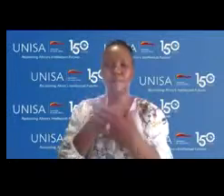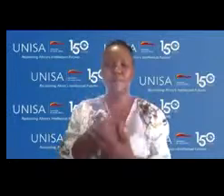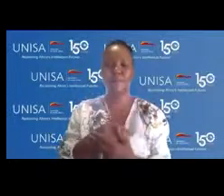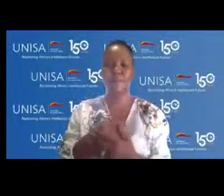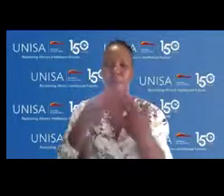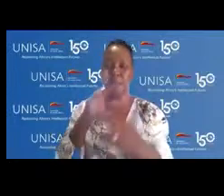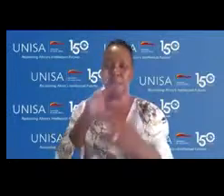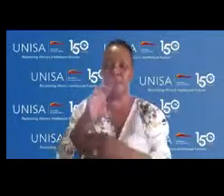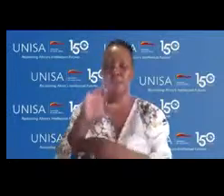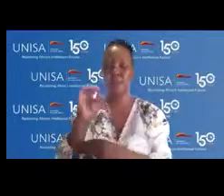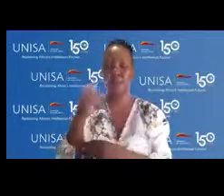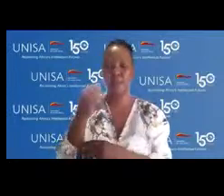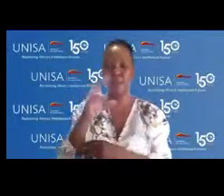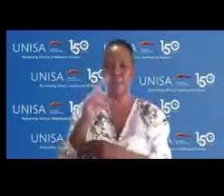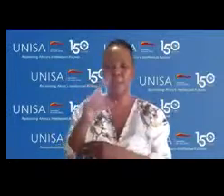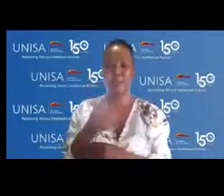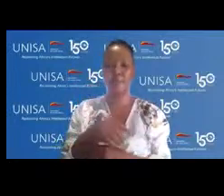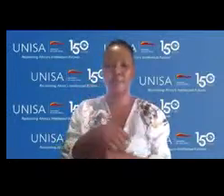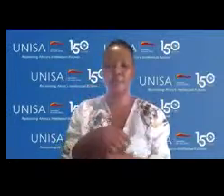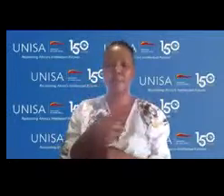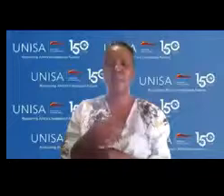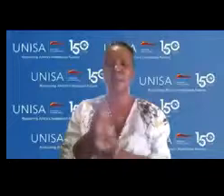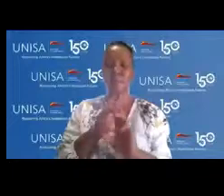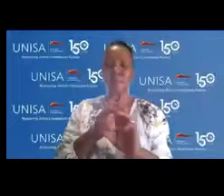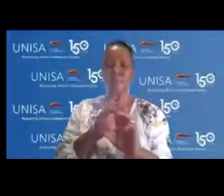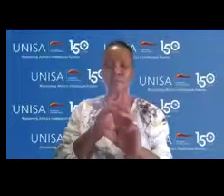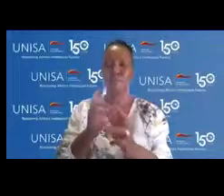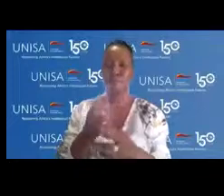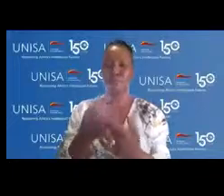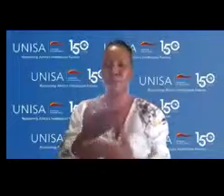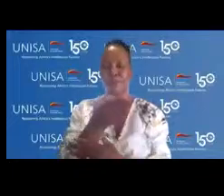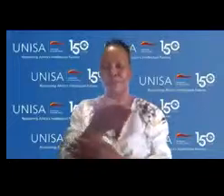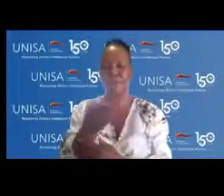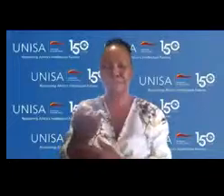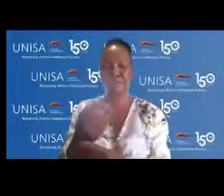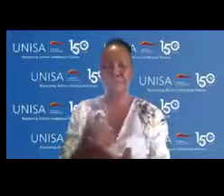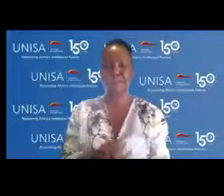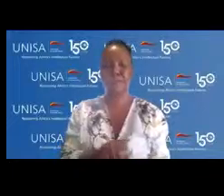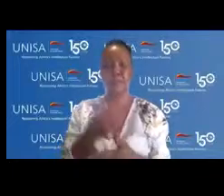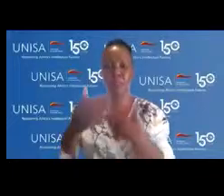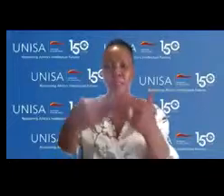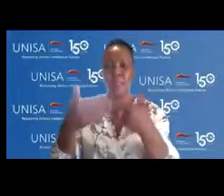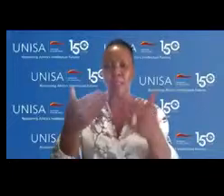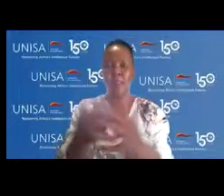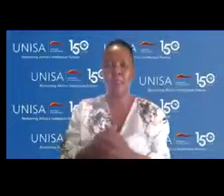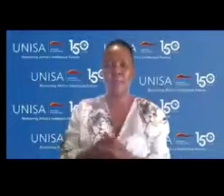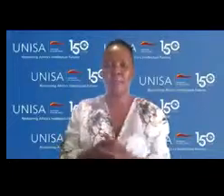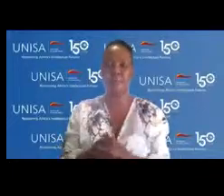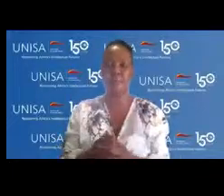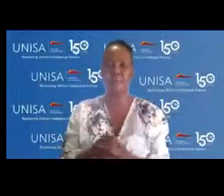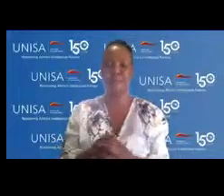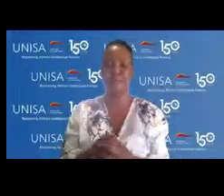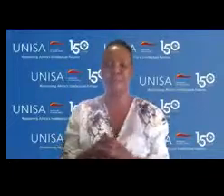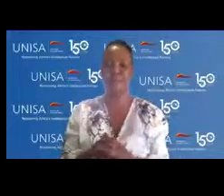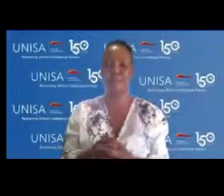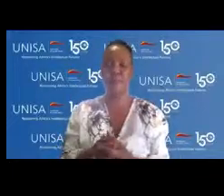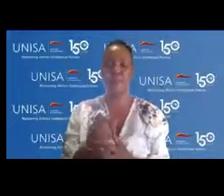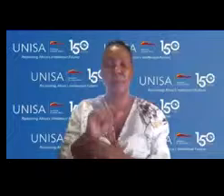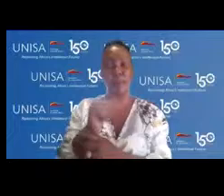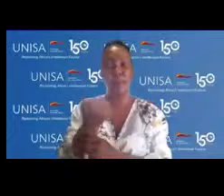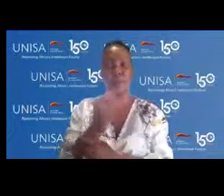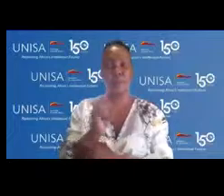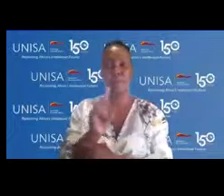we're getting some responses from you guys. So let's continue. Let's quickly see what is next on our to-do